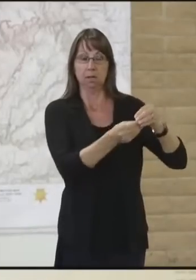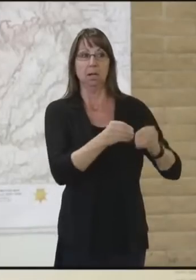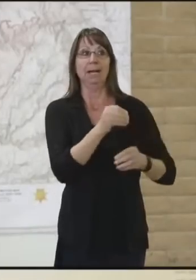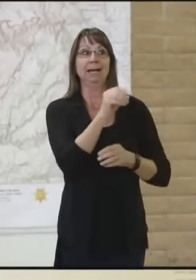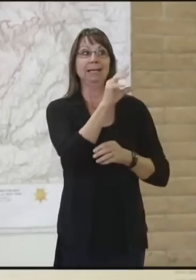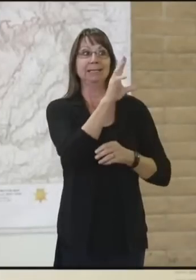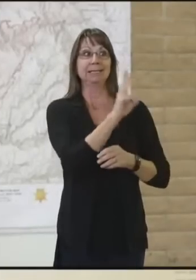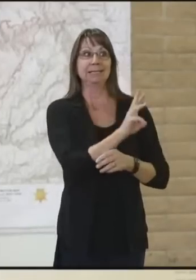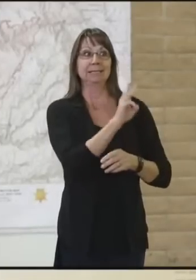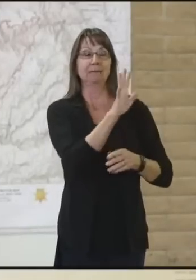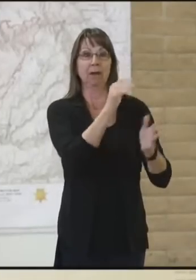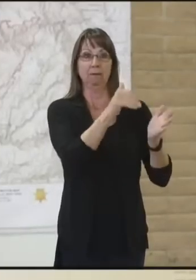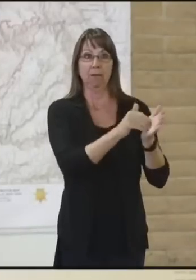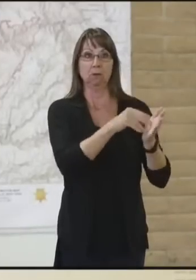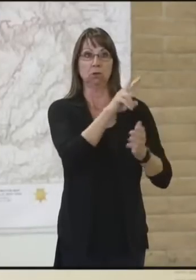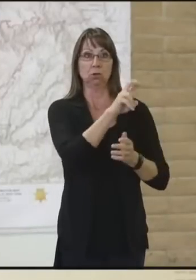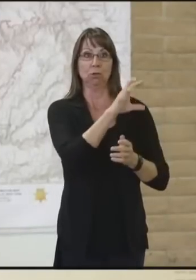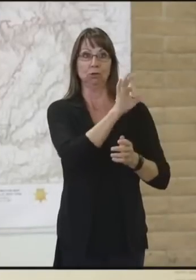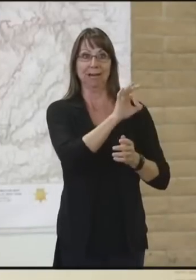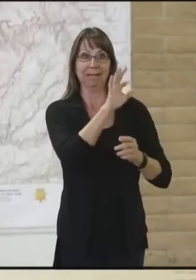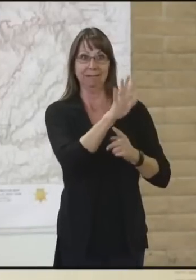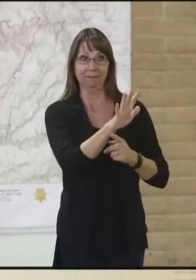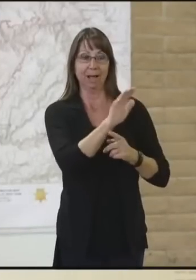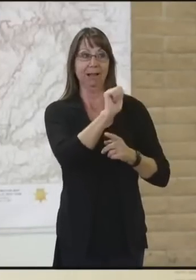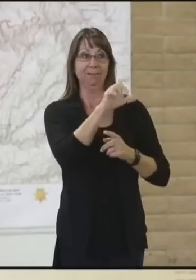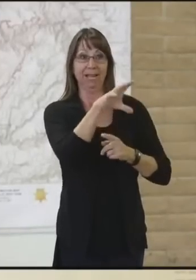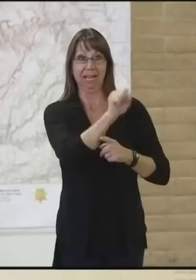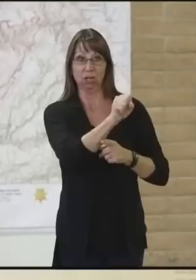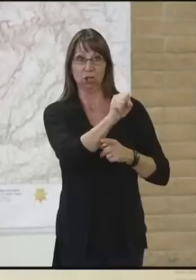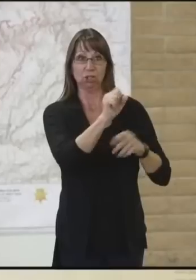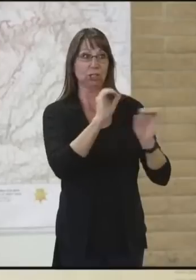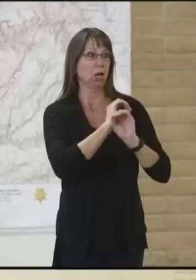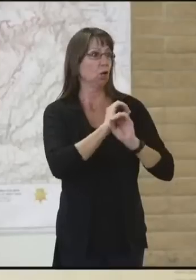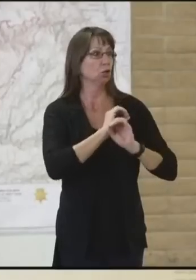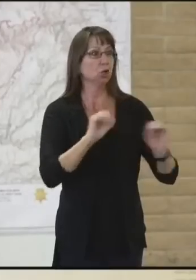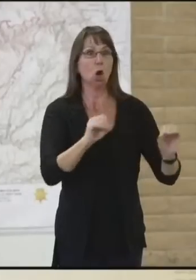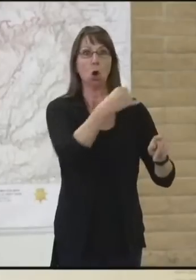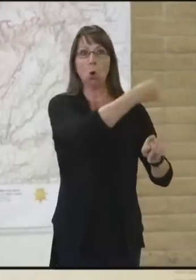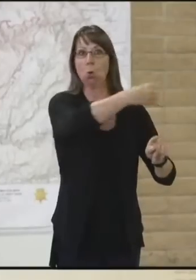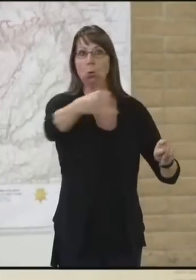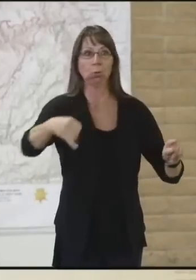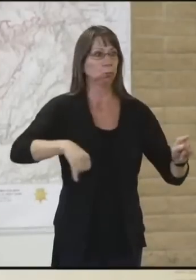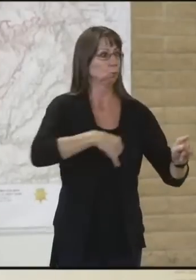65,295 acres, 0% contained.